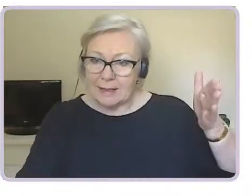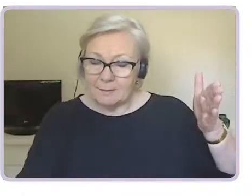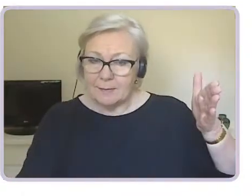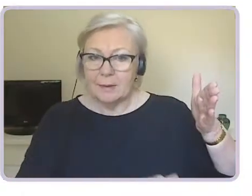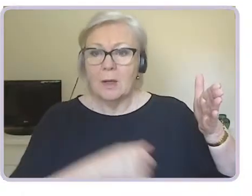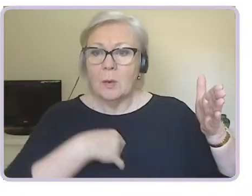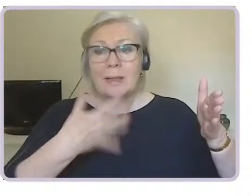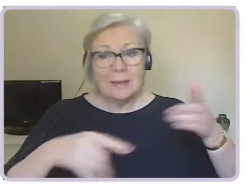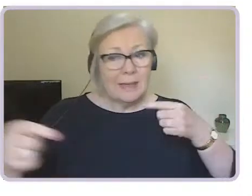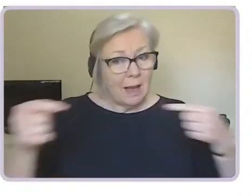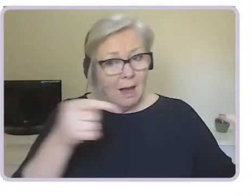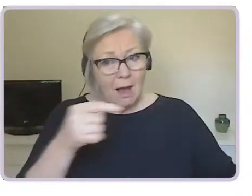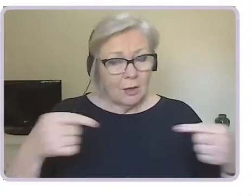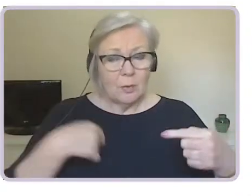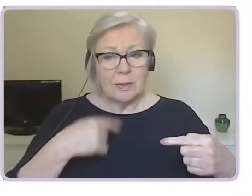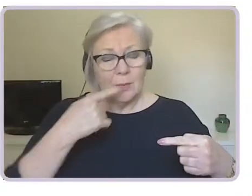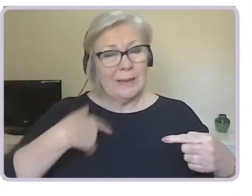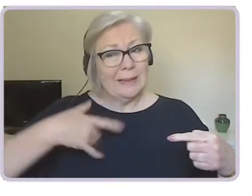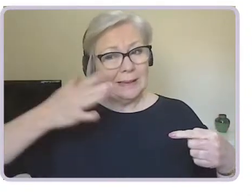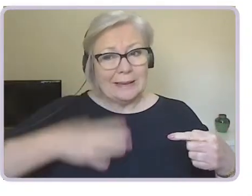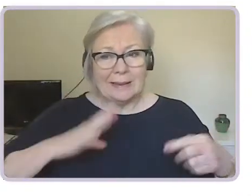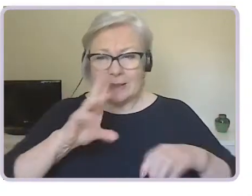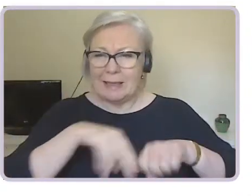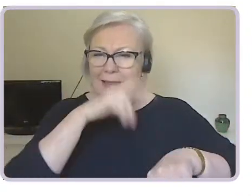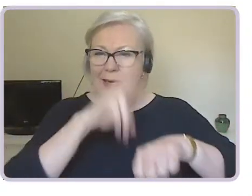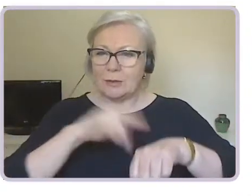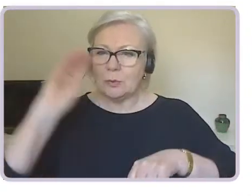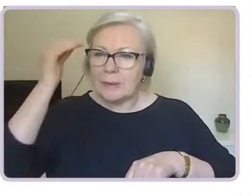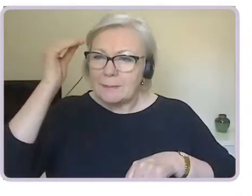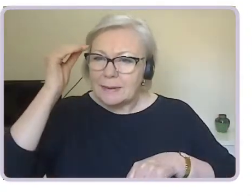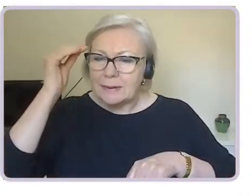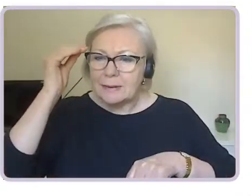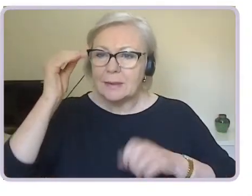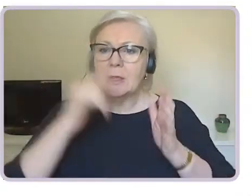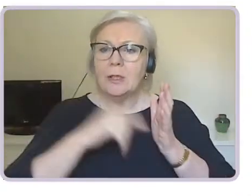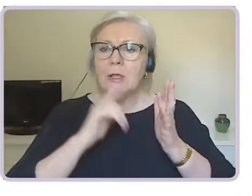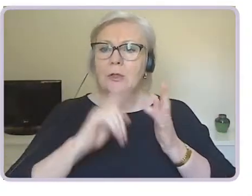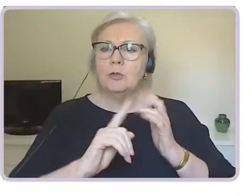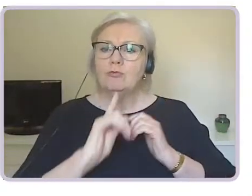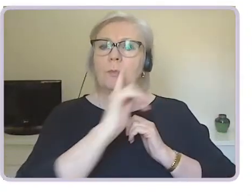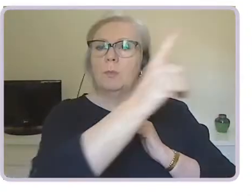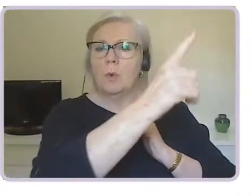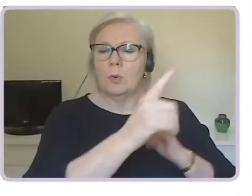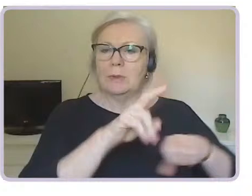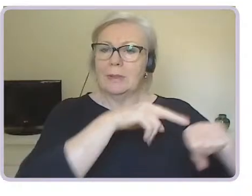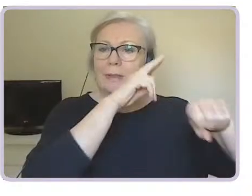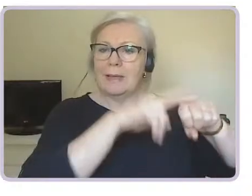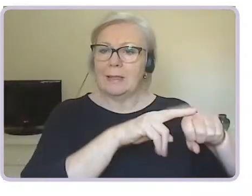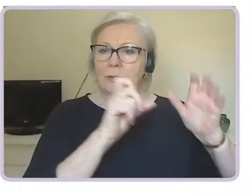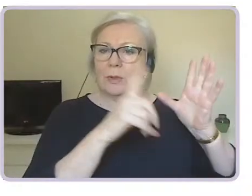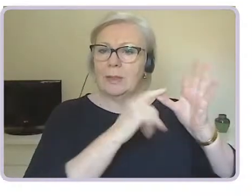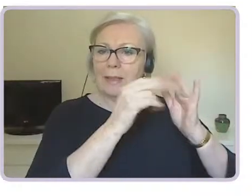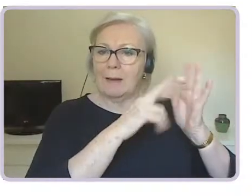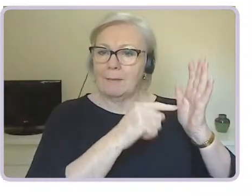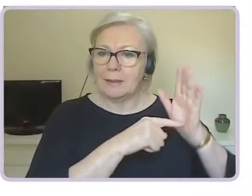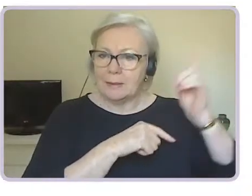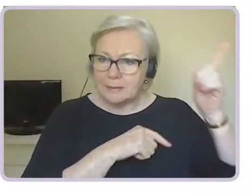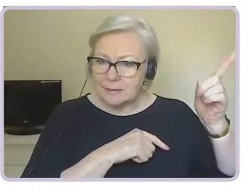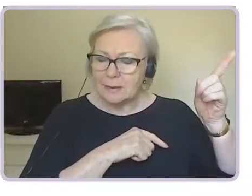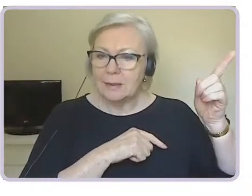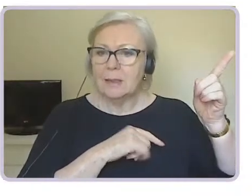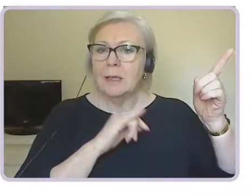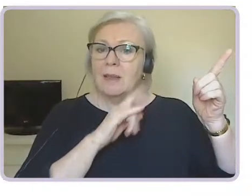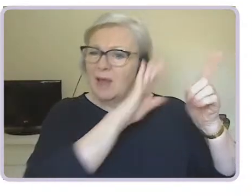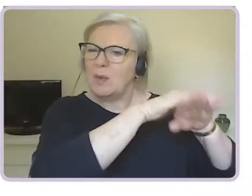argued for the need of a national committee that reported to National Cabinet, As you know, that was established in terms